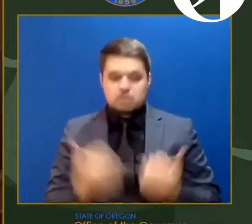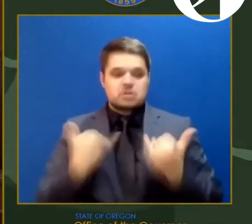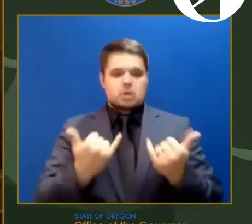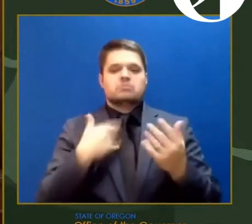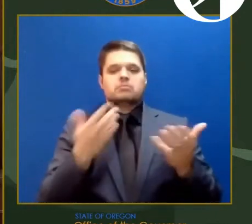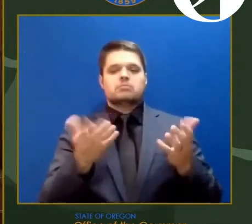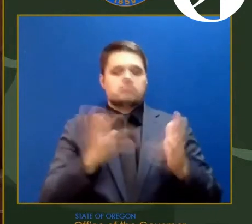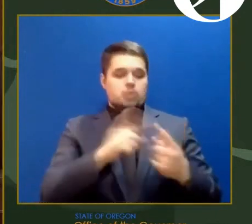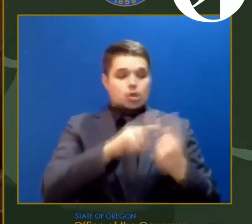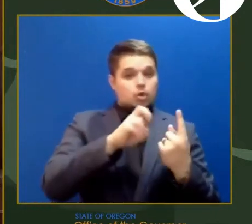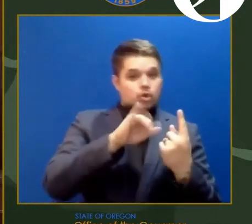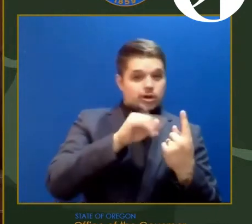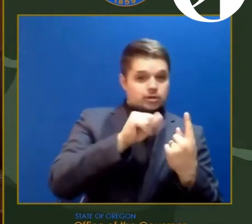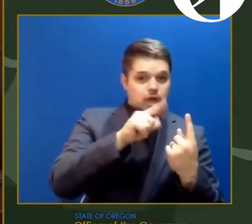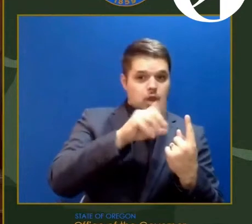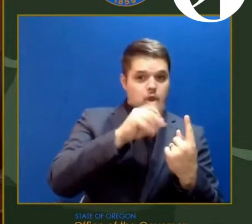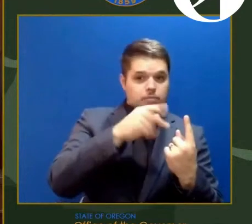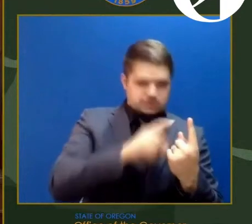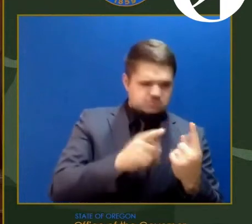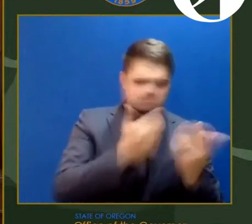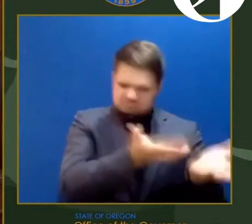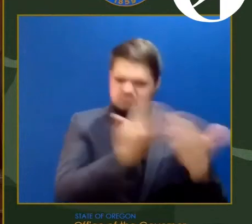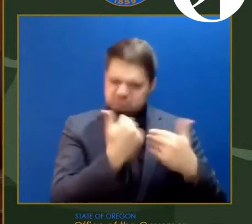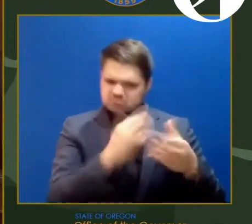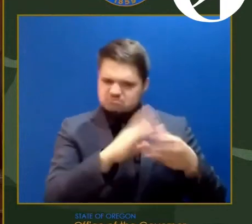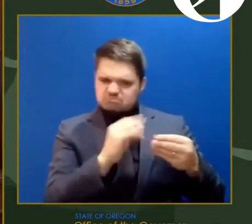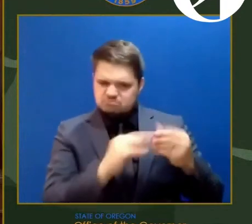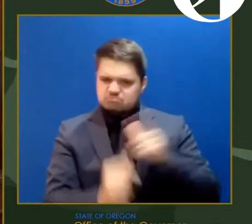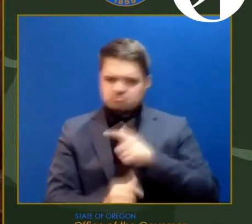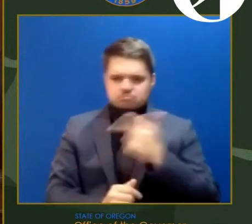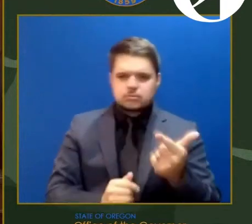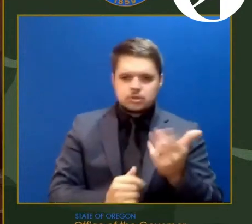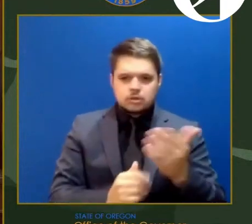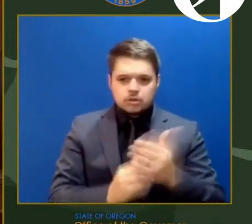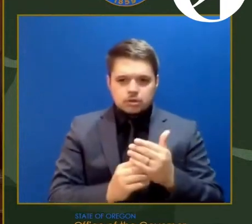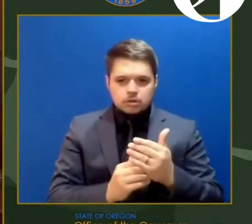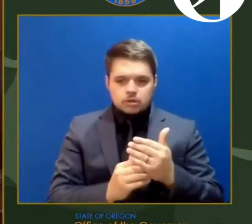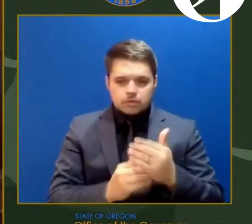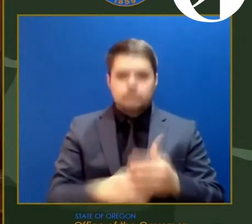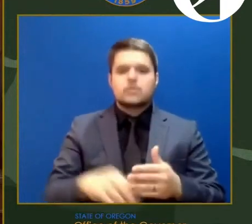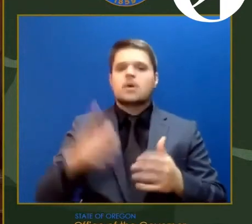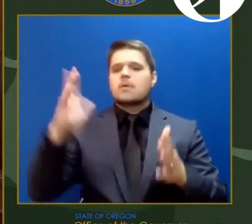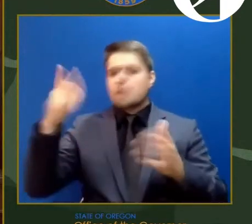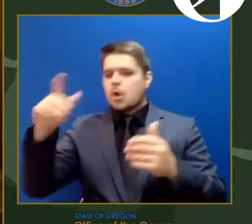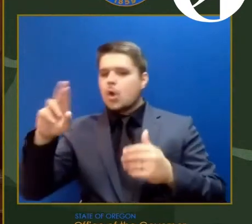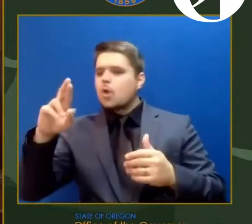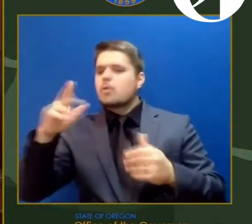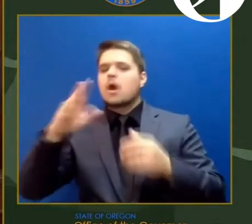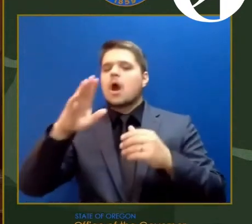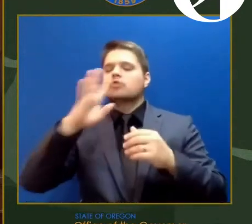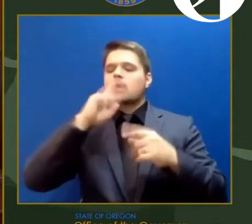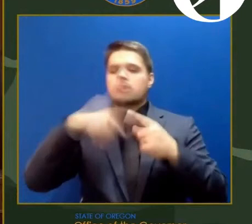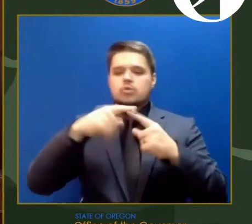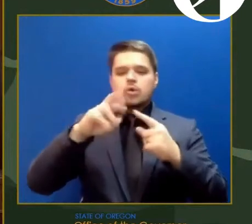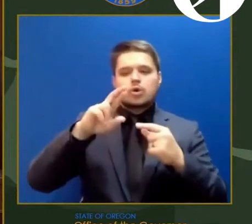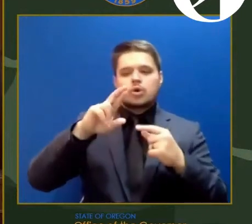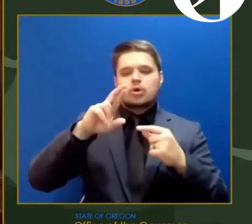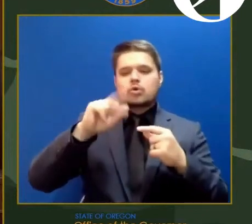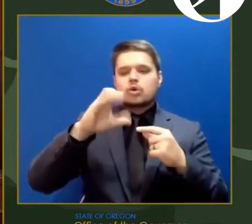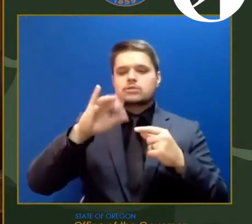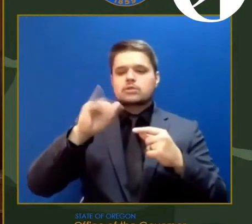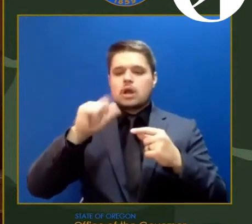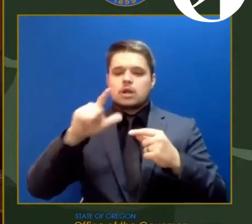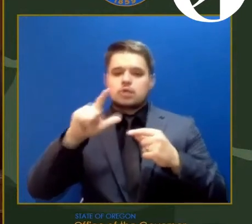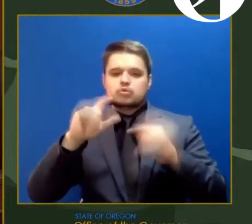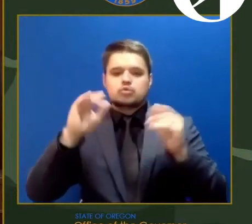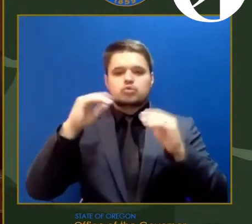Racial Justice Committee. Reina, you said that the council has truly taken to heart the mantra, you can't just talk about